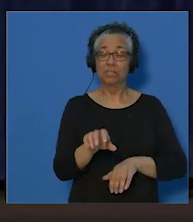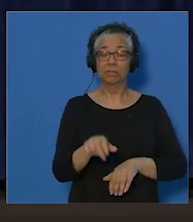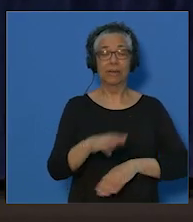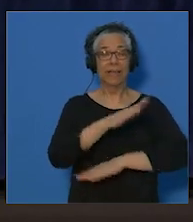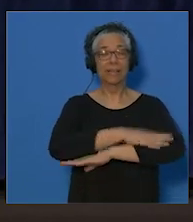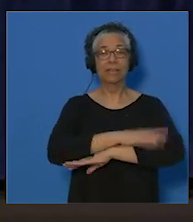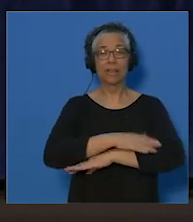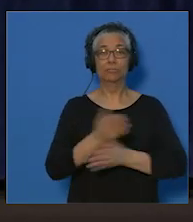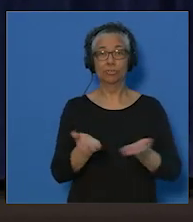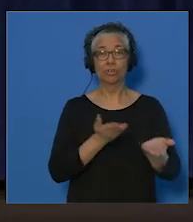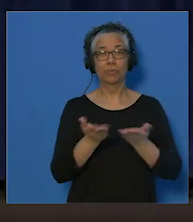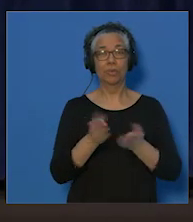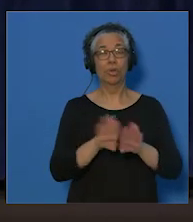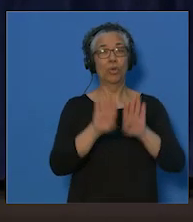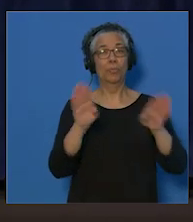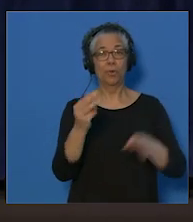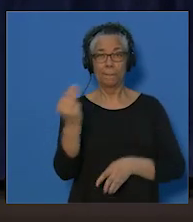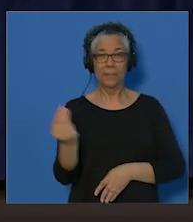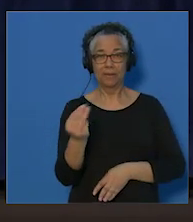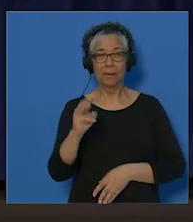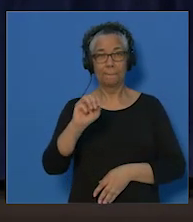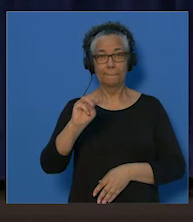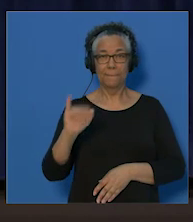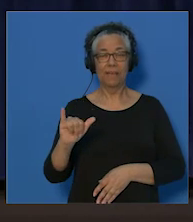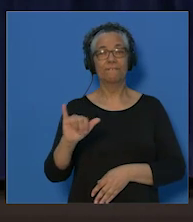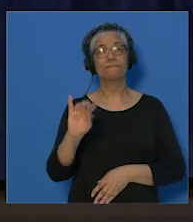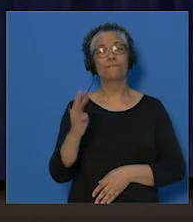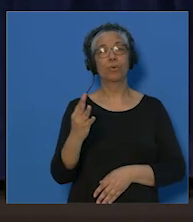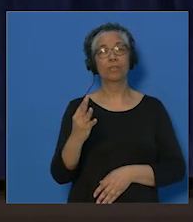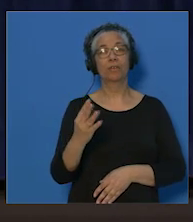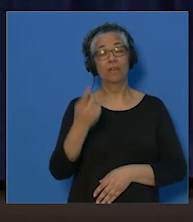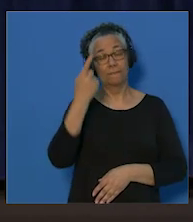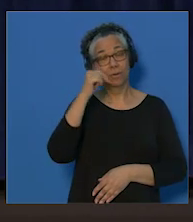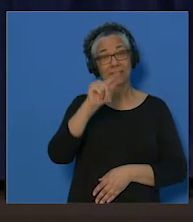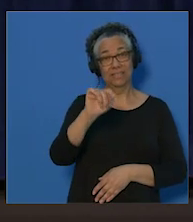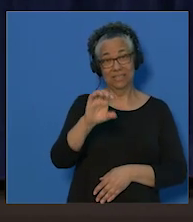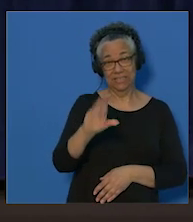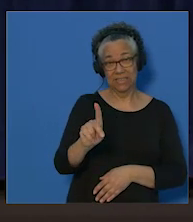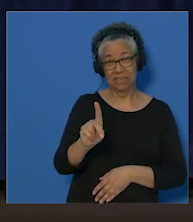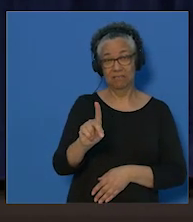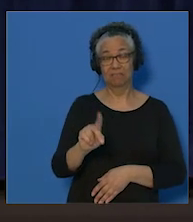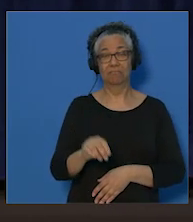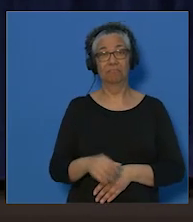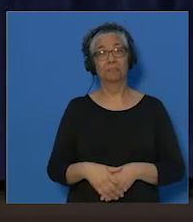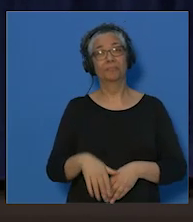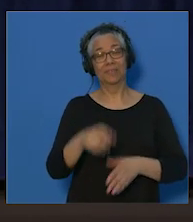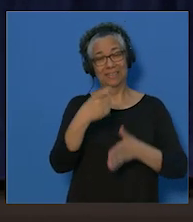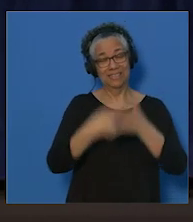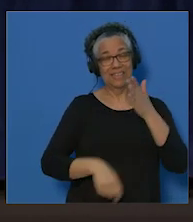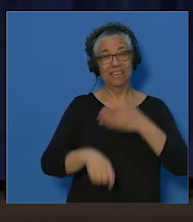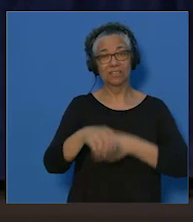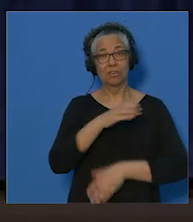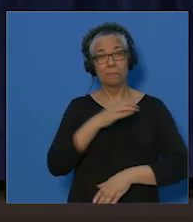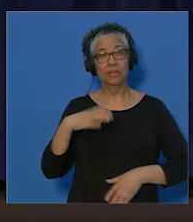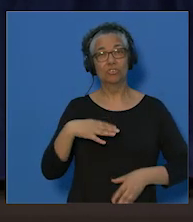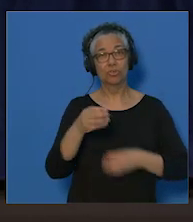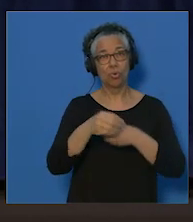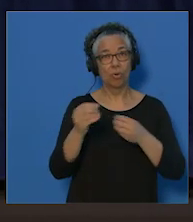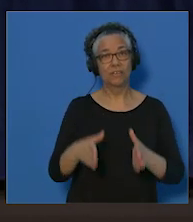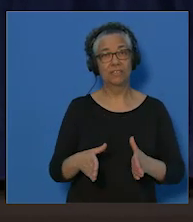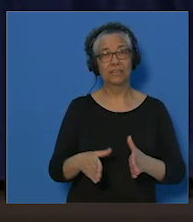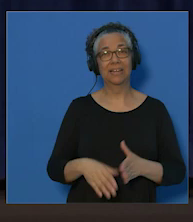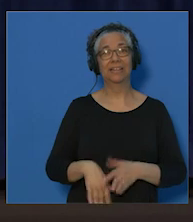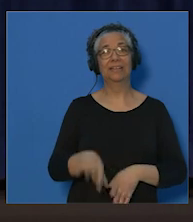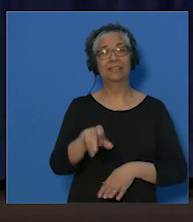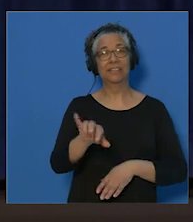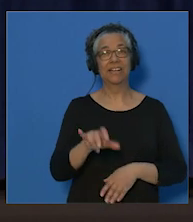will reopen on Monday, May 4th, for such areas such as TCD, the Office of Tax Commissioner, and the cashiers on the ground floor of the